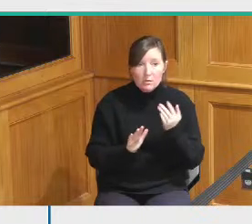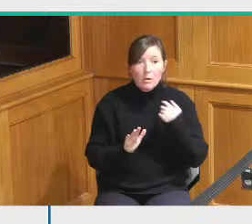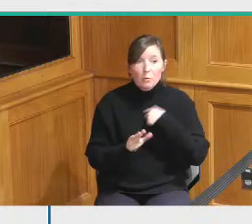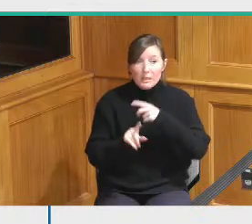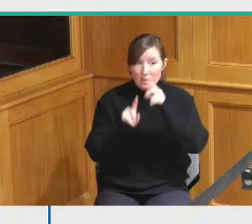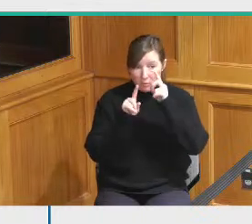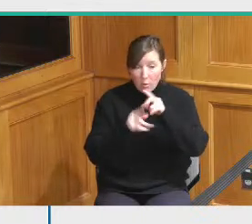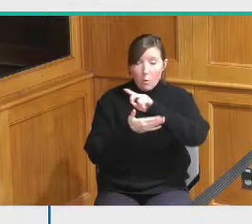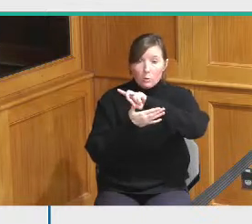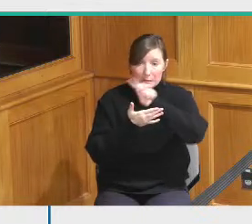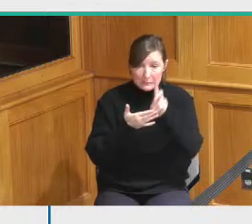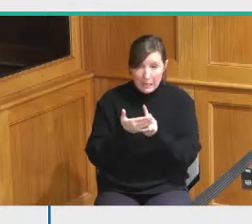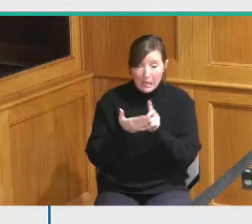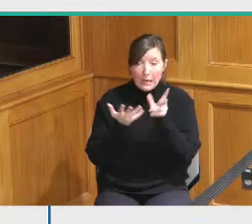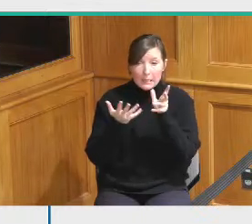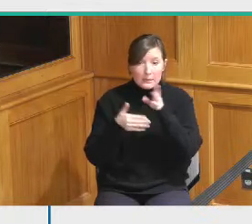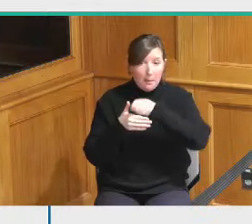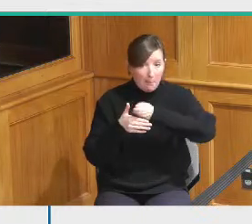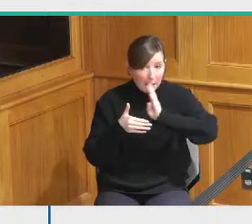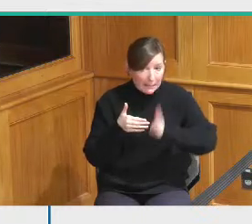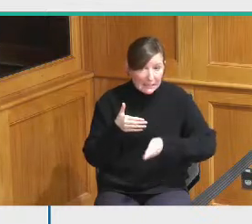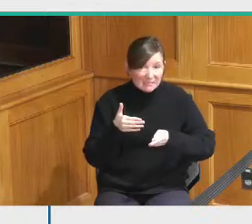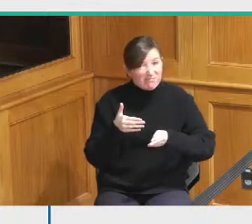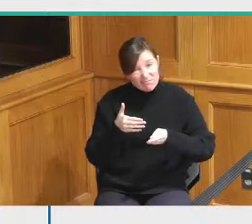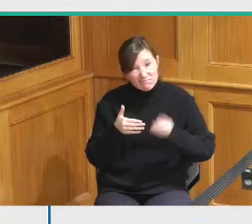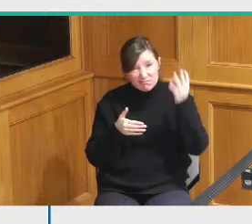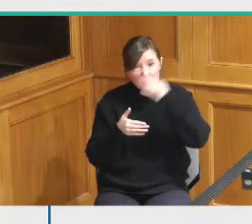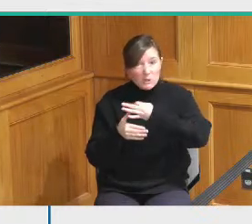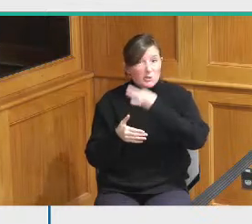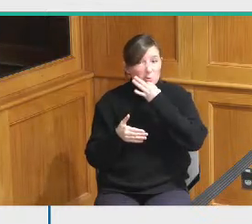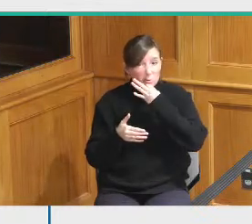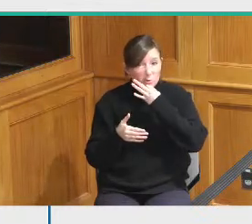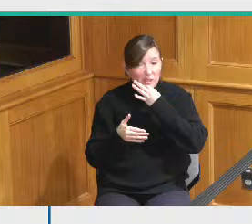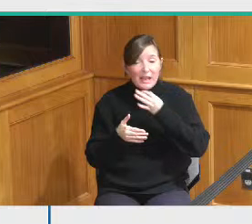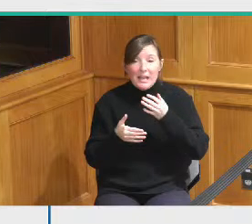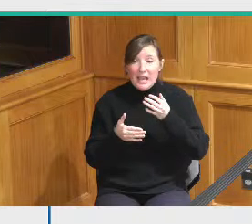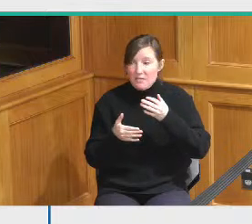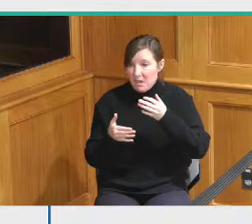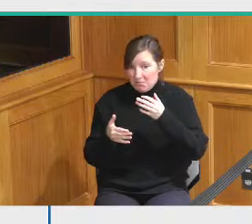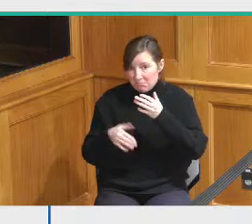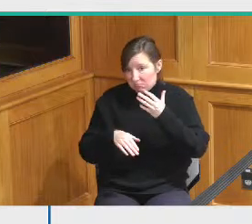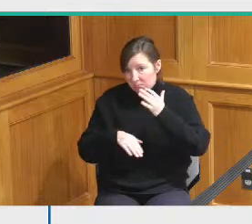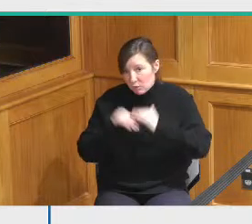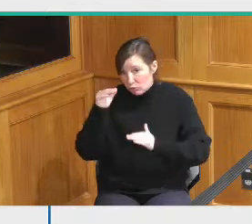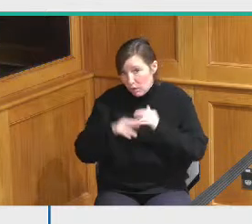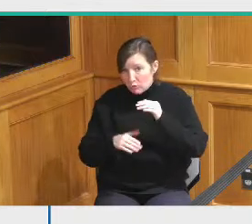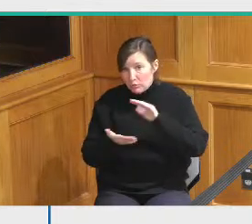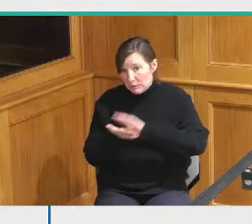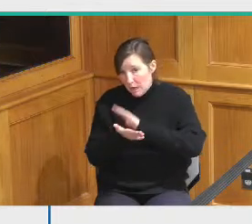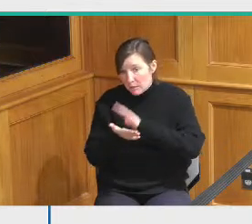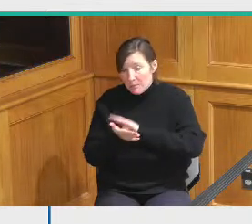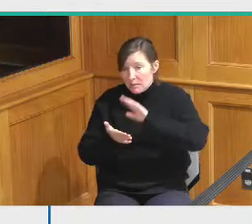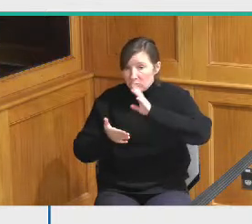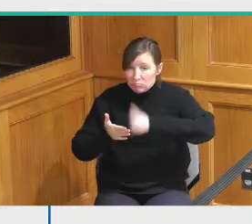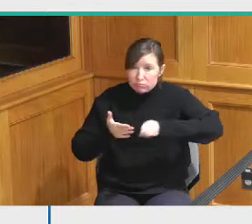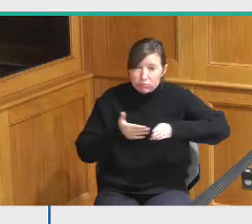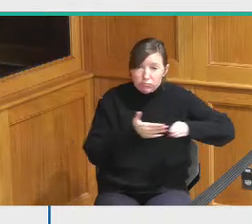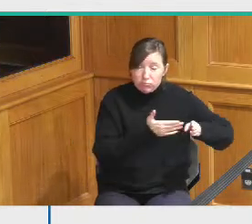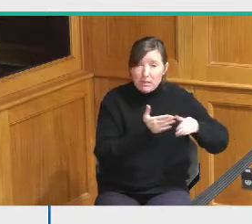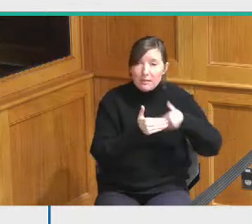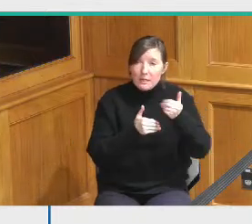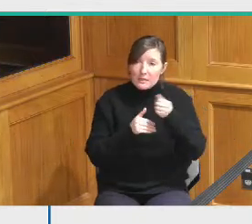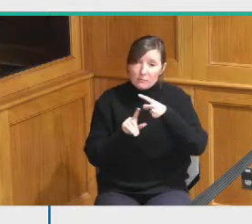completing design relatively soon, getting construction documents done over the next several months, closing